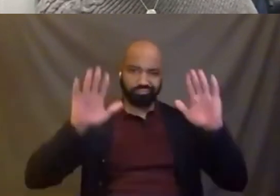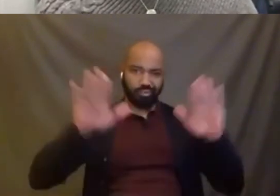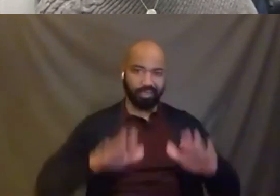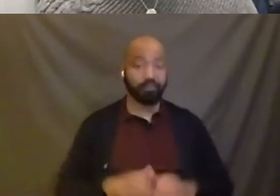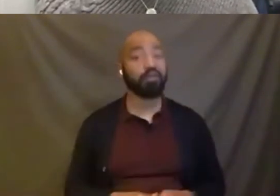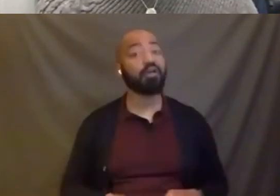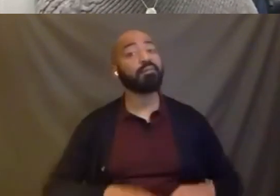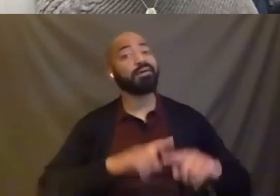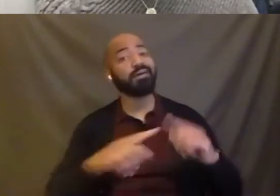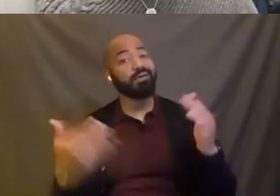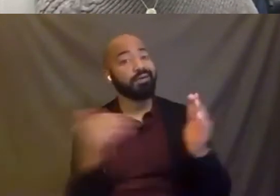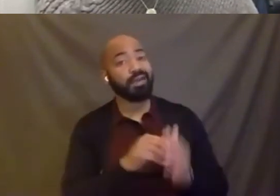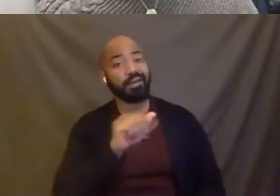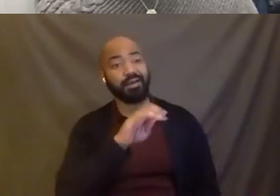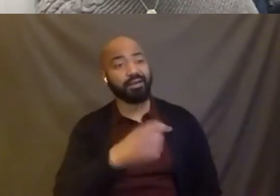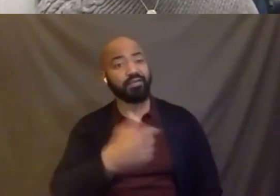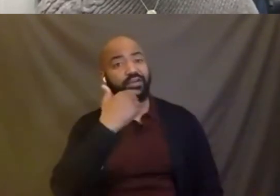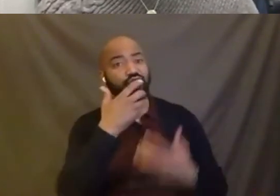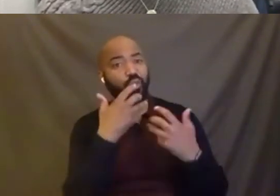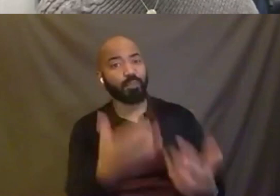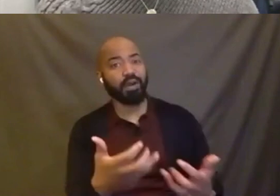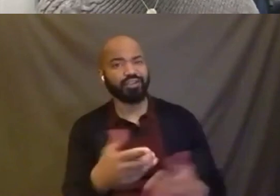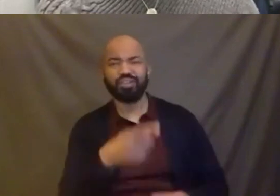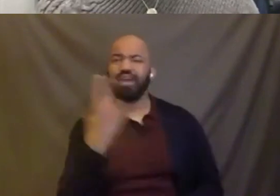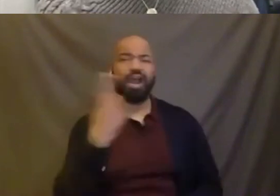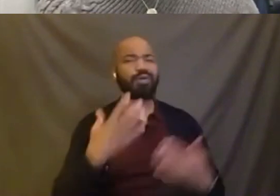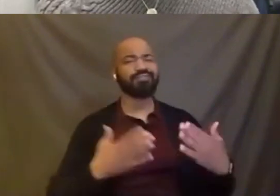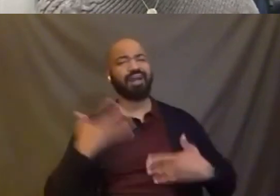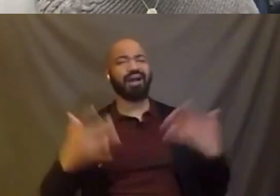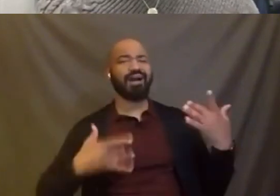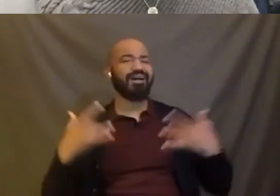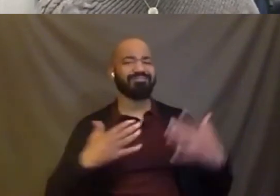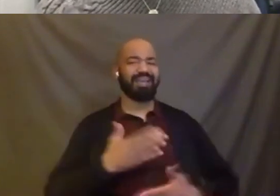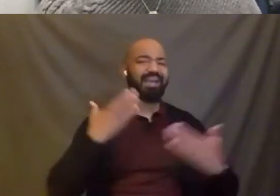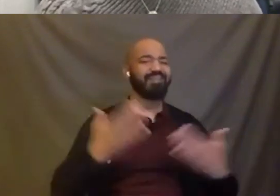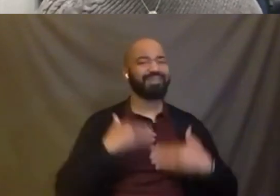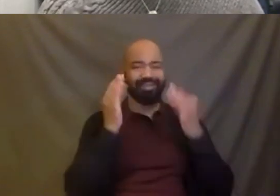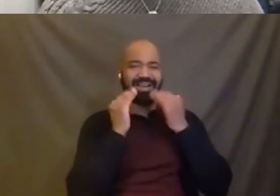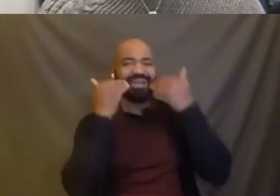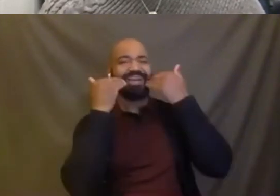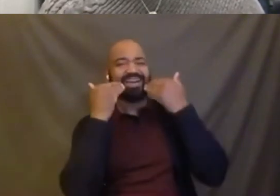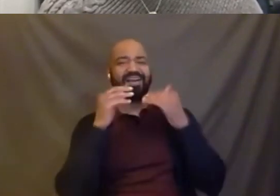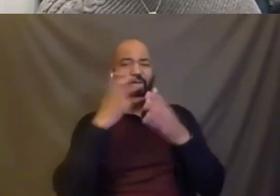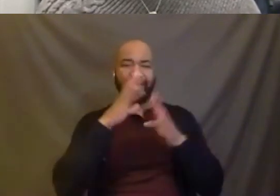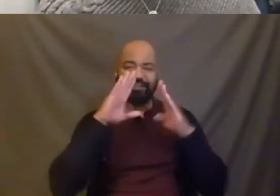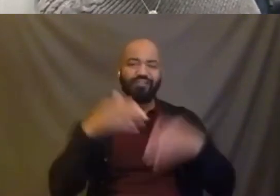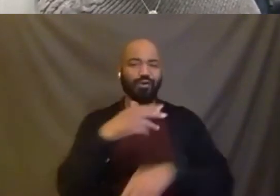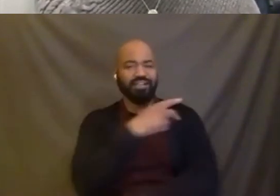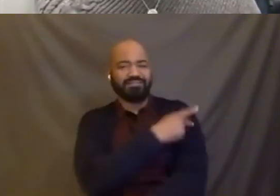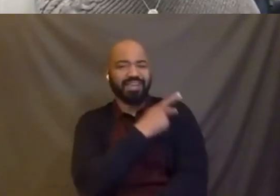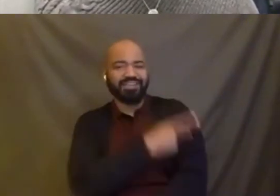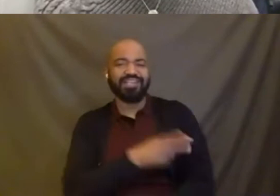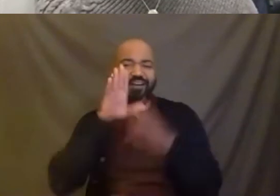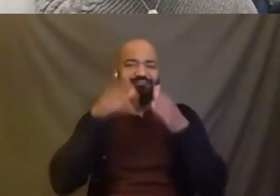you so much again, Annie, for like being here and you're always so like cheerful and happy and so like patient focused and person focused and